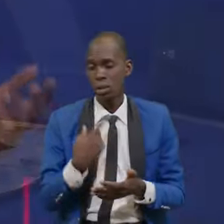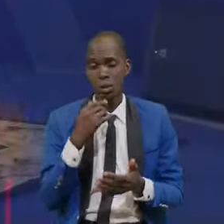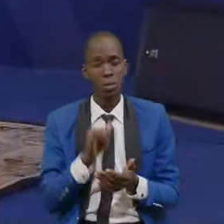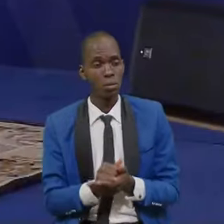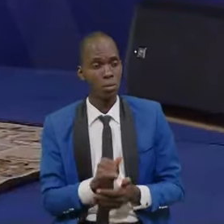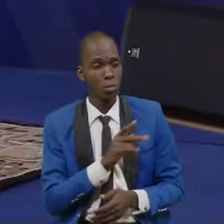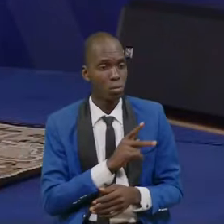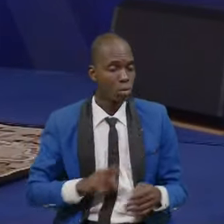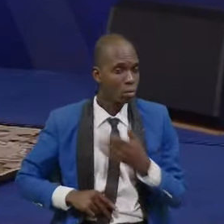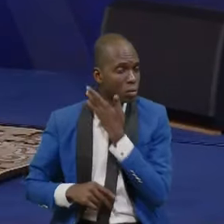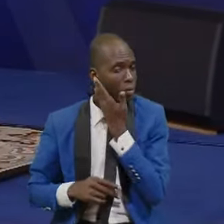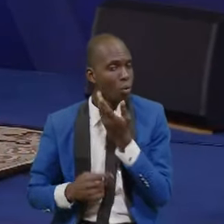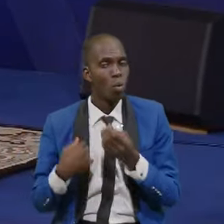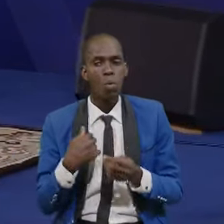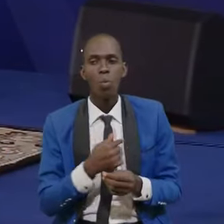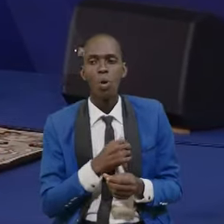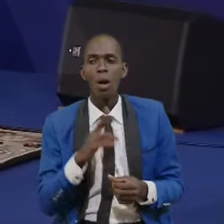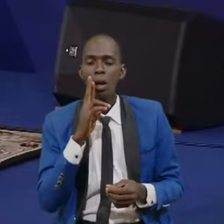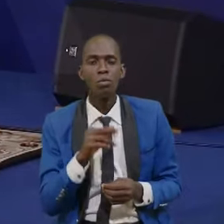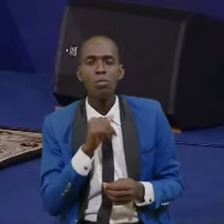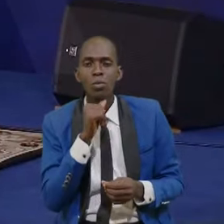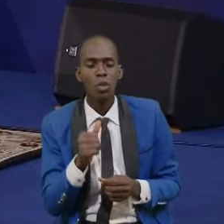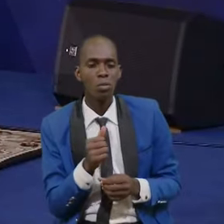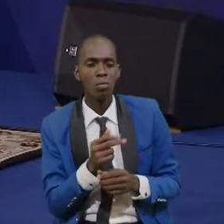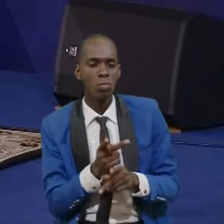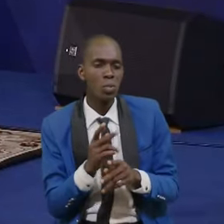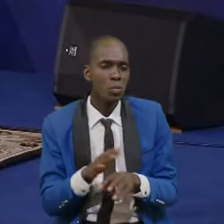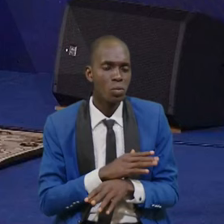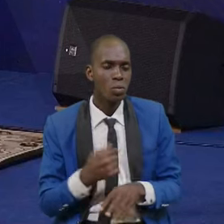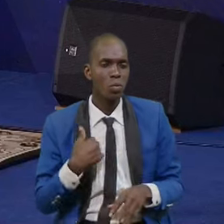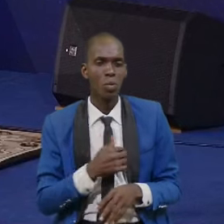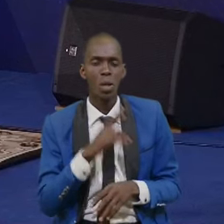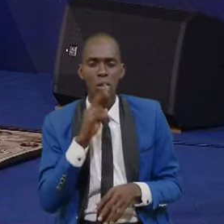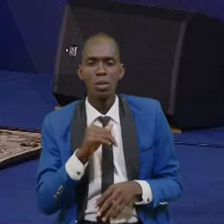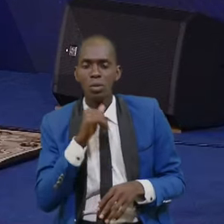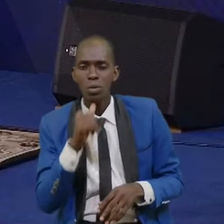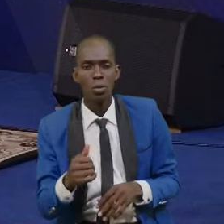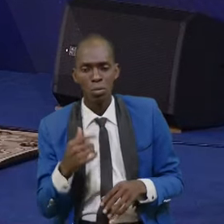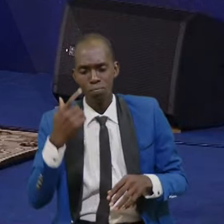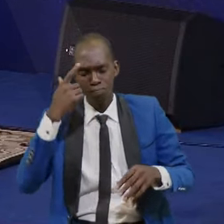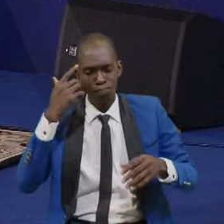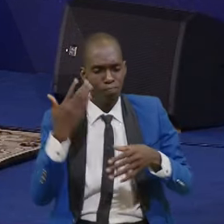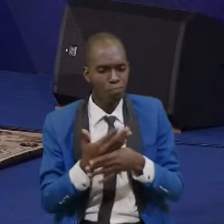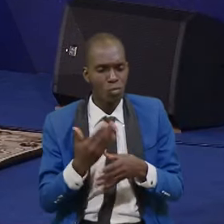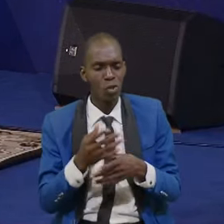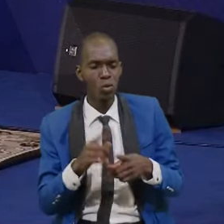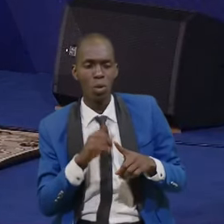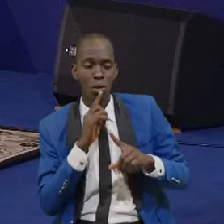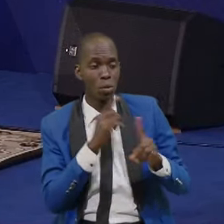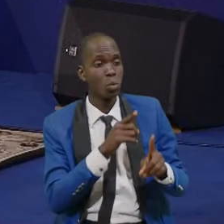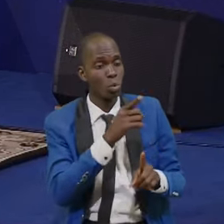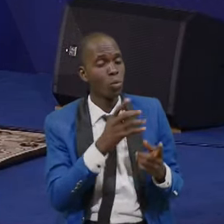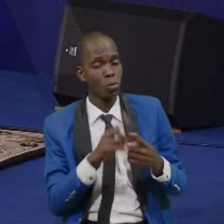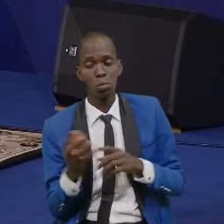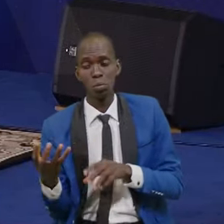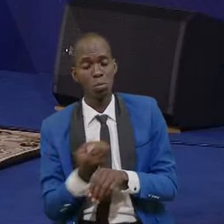careful, we're not worried, we're not bothered to answer you in this matter. Go ahead and do what you want to